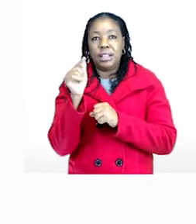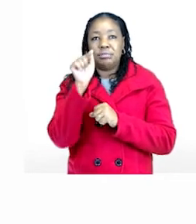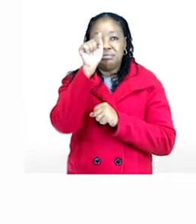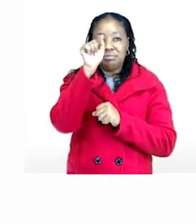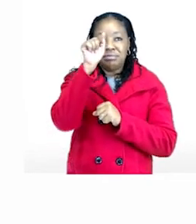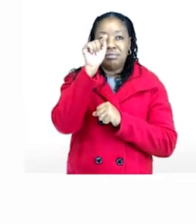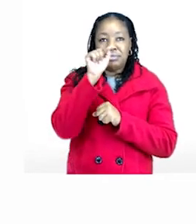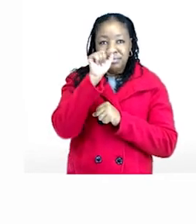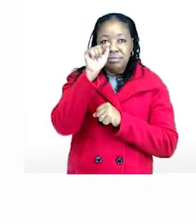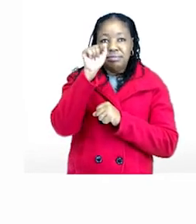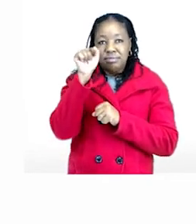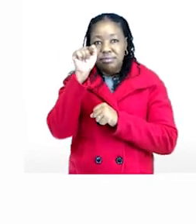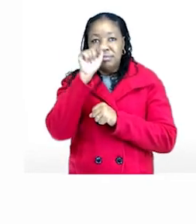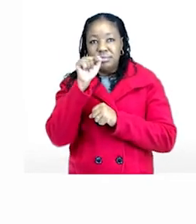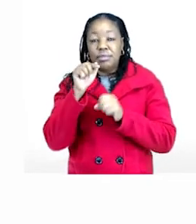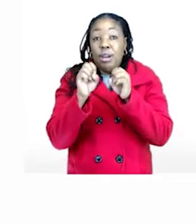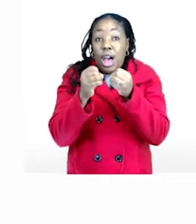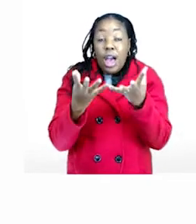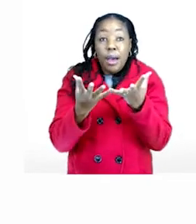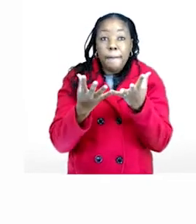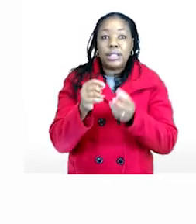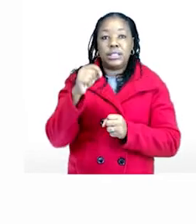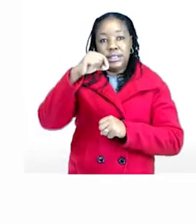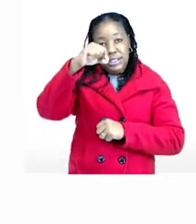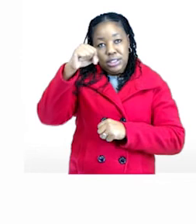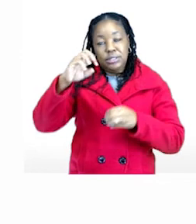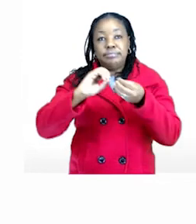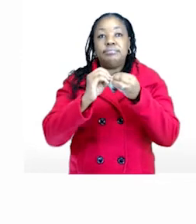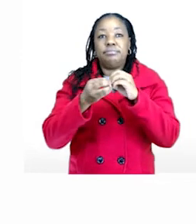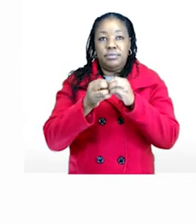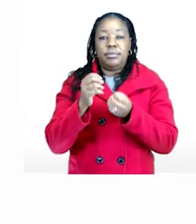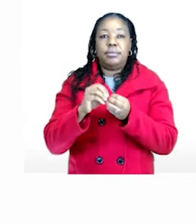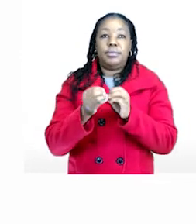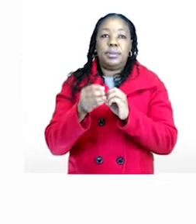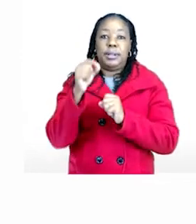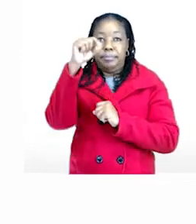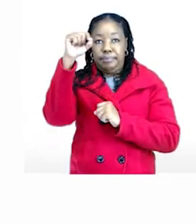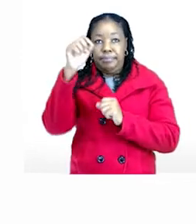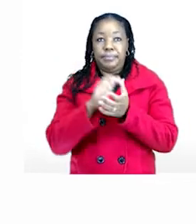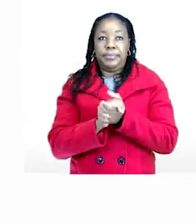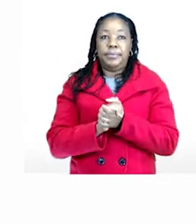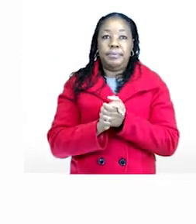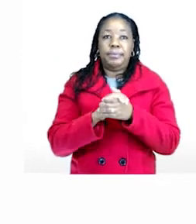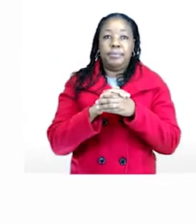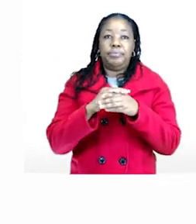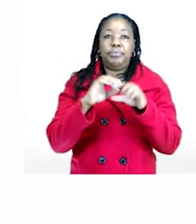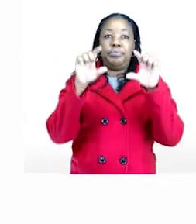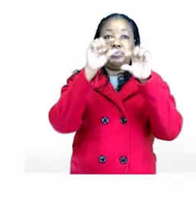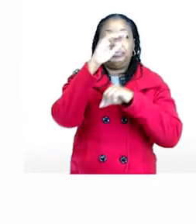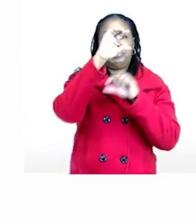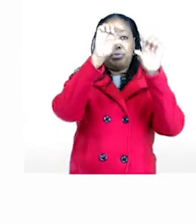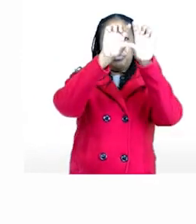dots and write the number. Let's count together in the first row right at